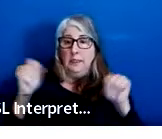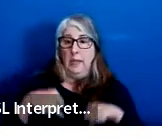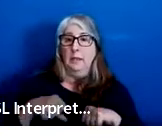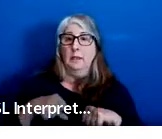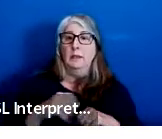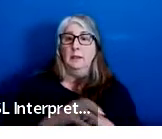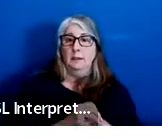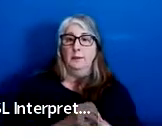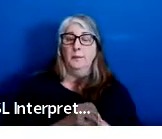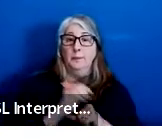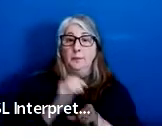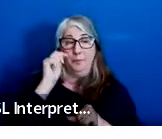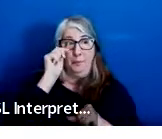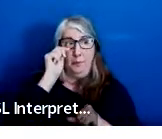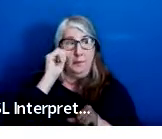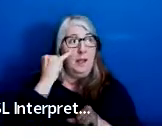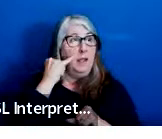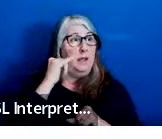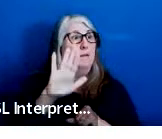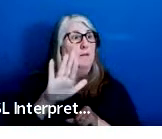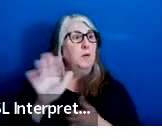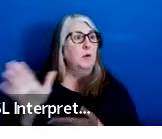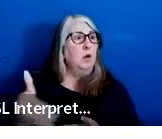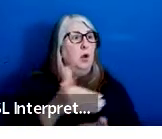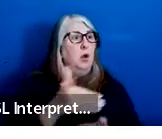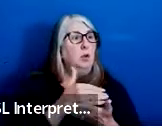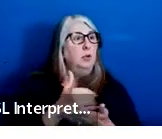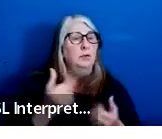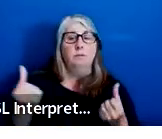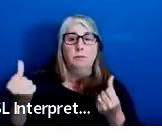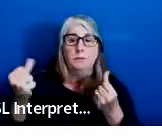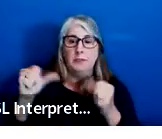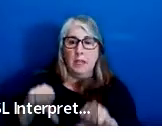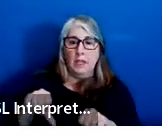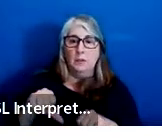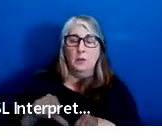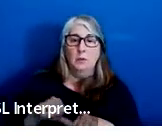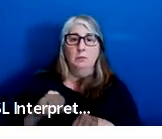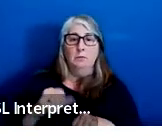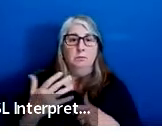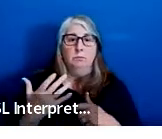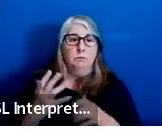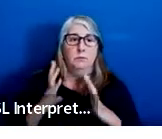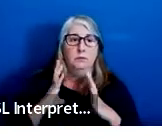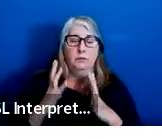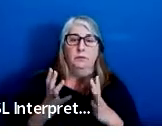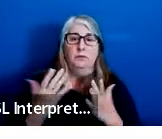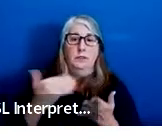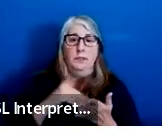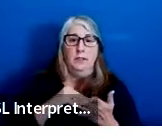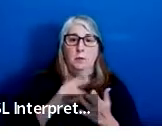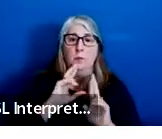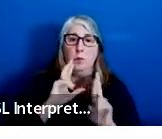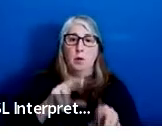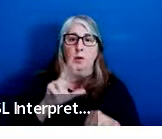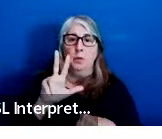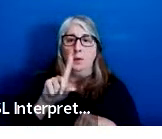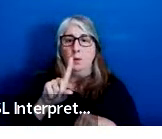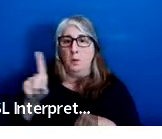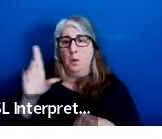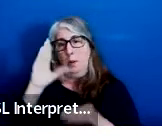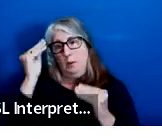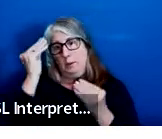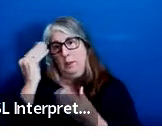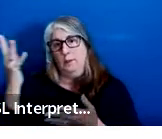If your hauler denies you and it was right, again, you report it to 311 and we'll educate the